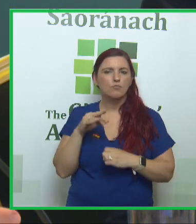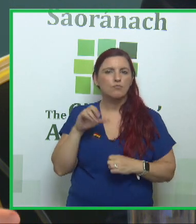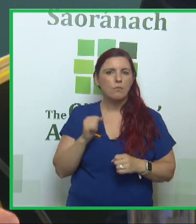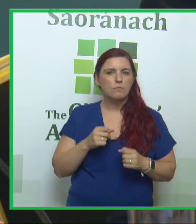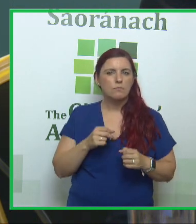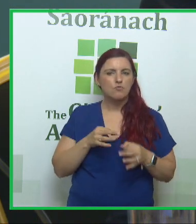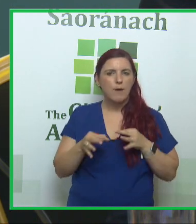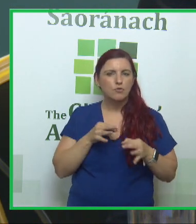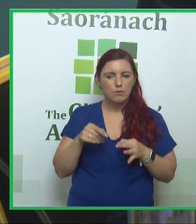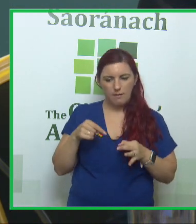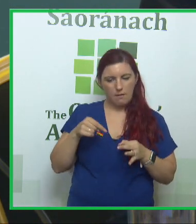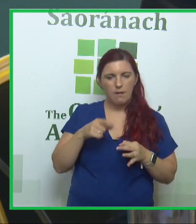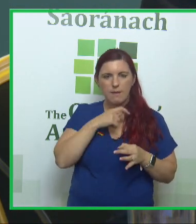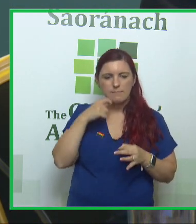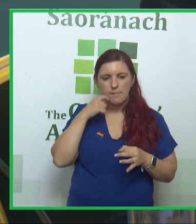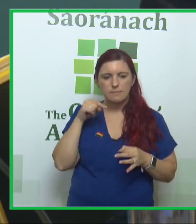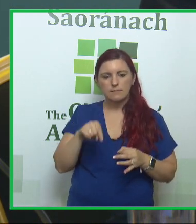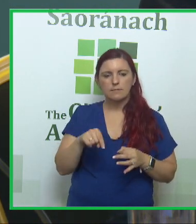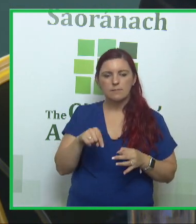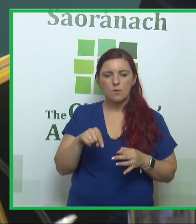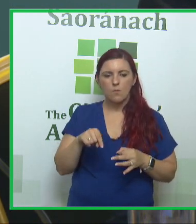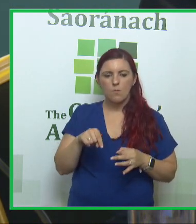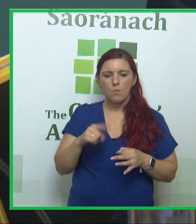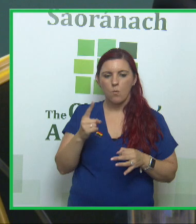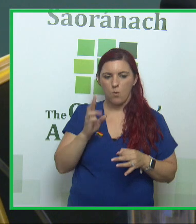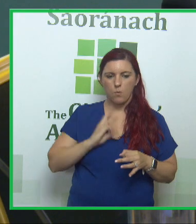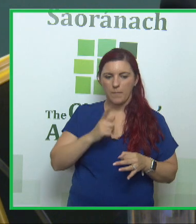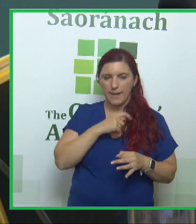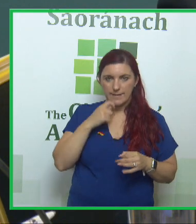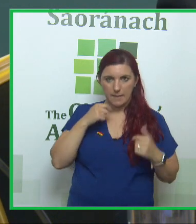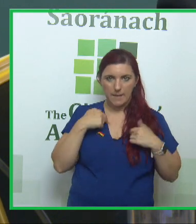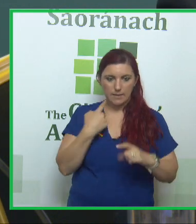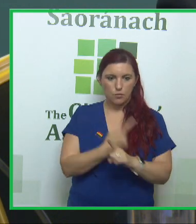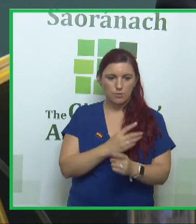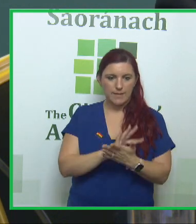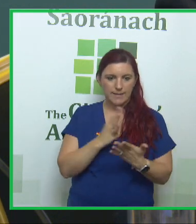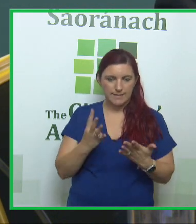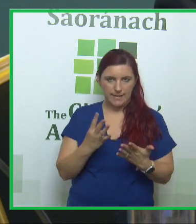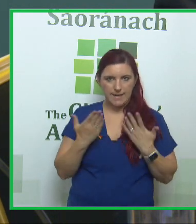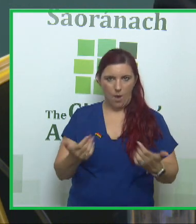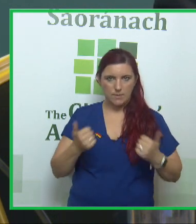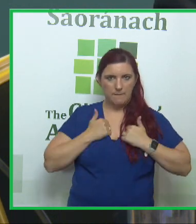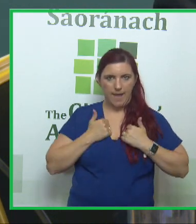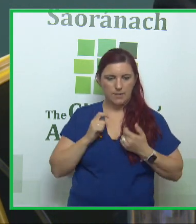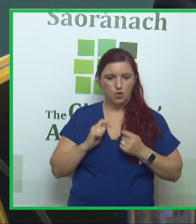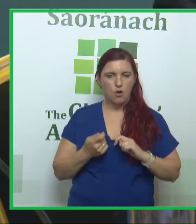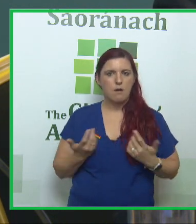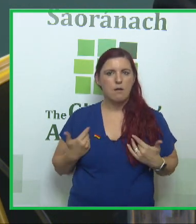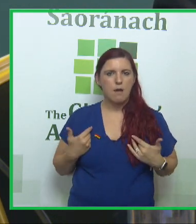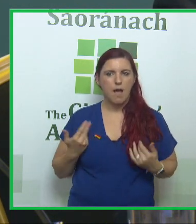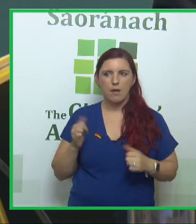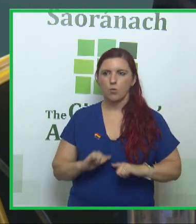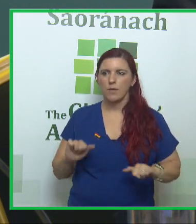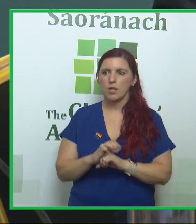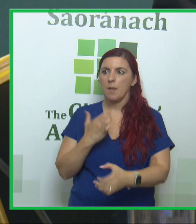drugs strategy came to visit Sale one year, one woman said, "My daughter is 19, now it's my turn," and that she had basically waited until